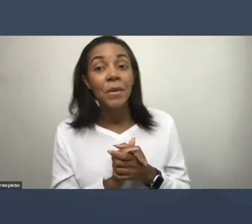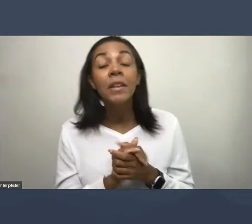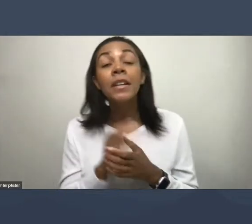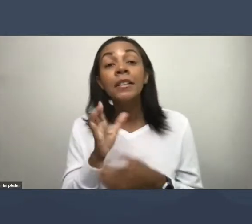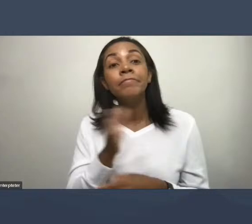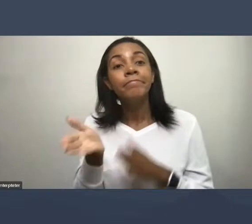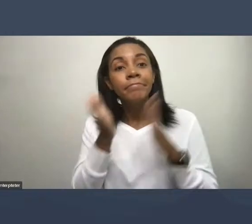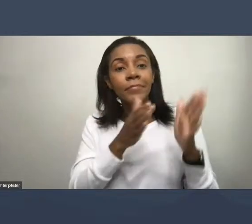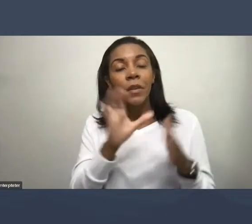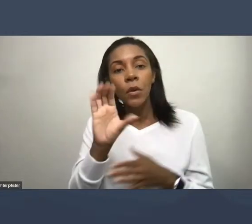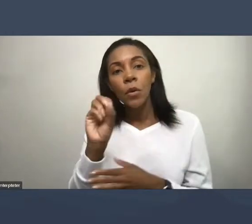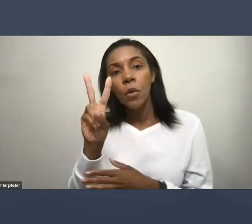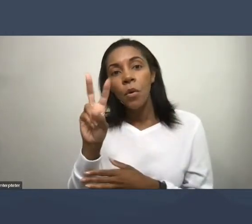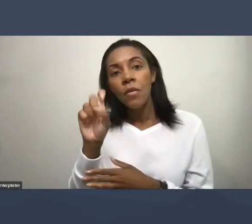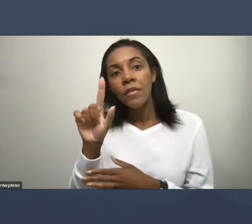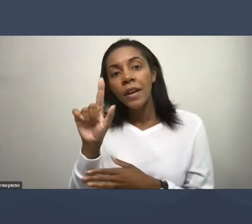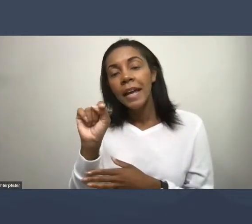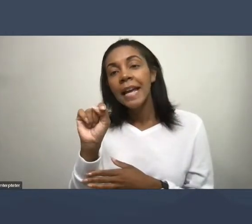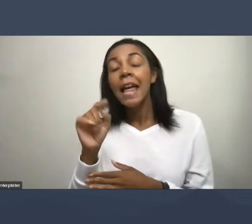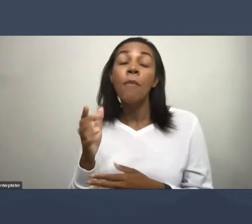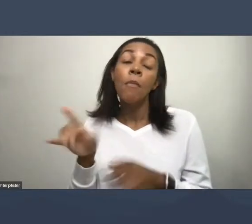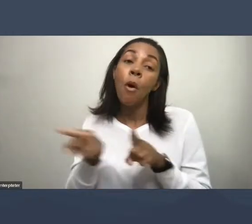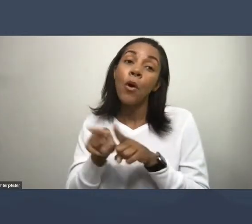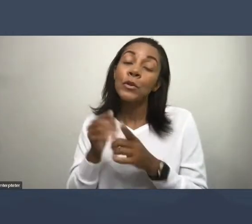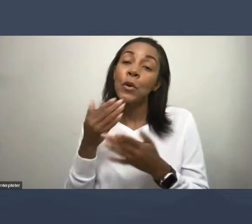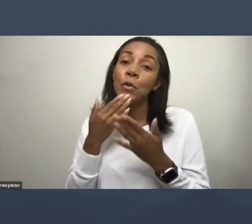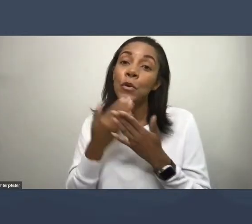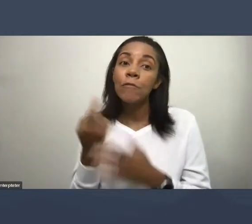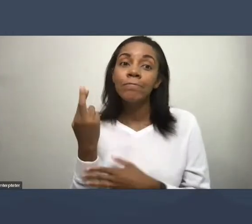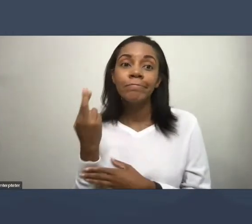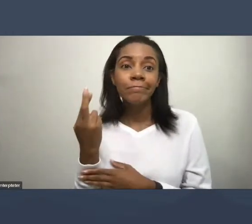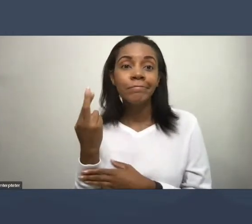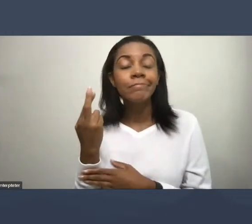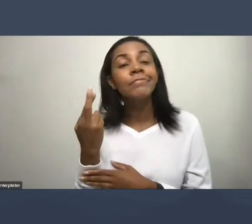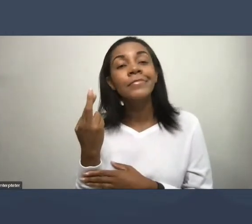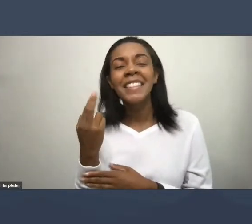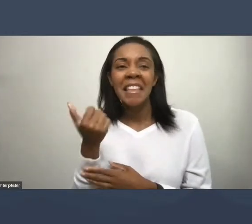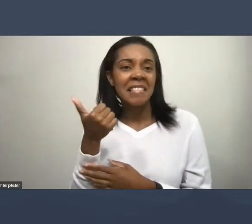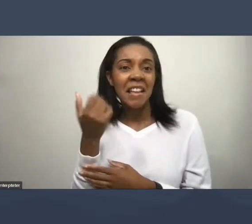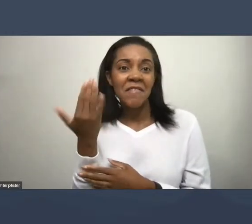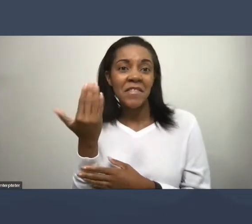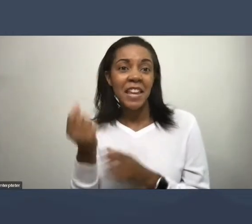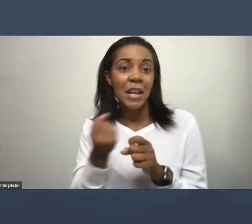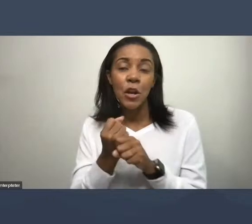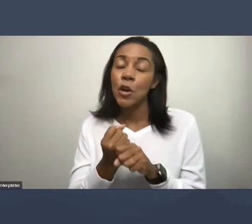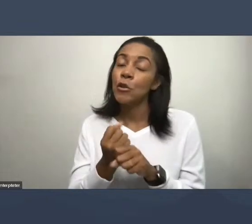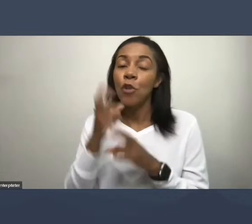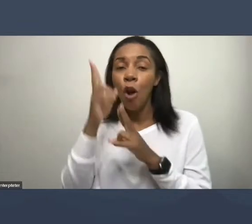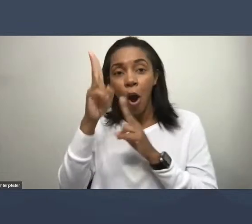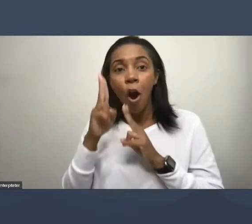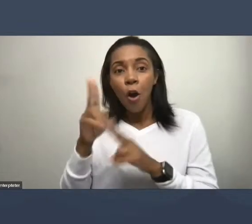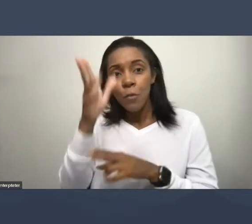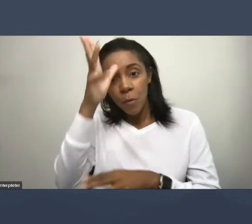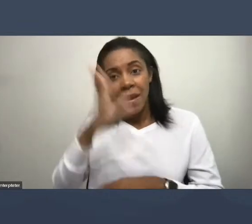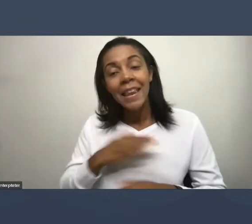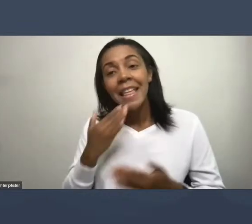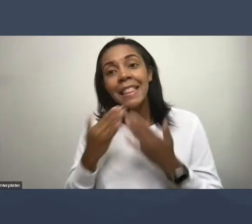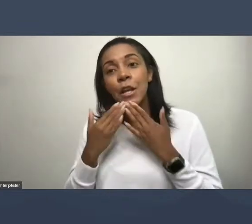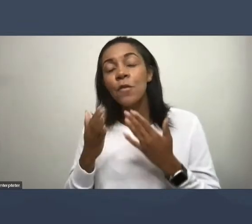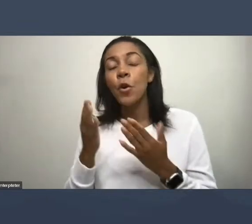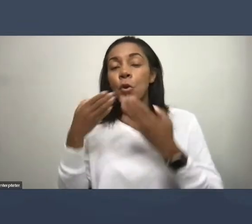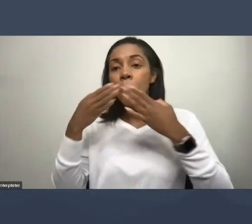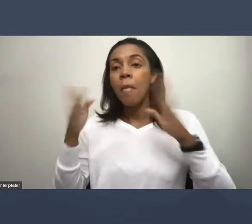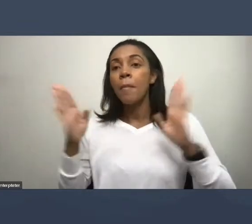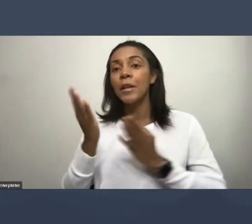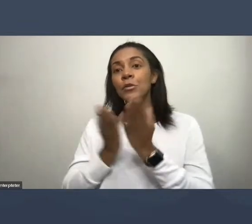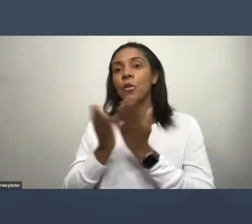Colvett. Thank you. I also good friends with Jared, I guess going on 10, 15 years now. Very honorable man, and thank you for your public service. It means a